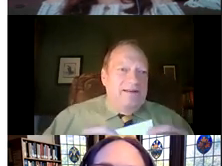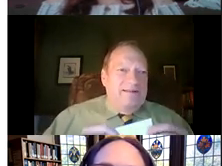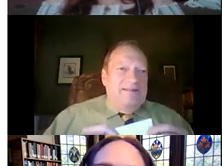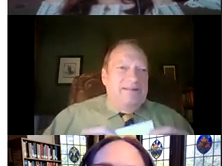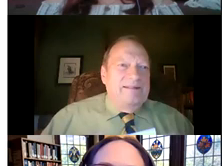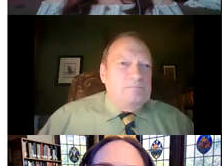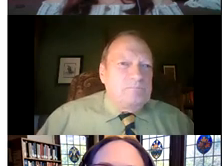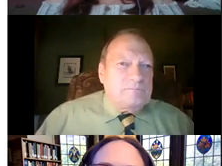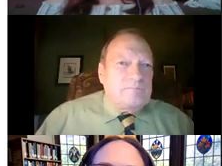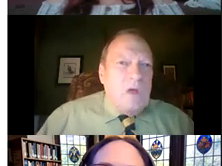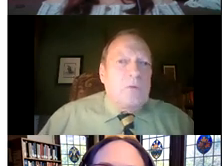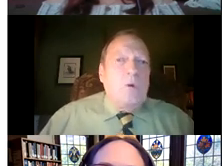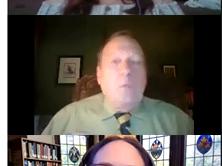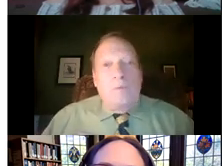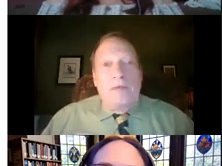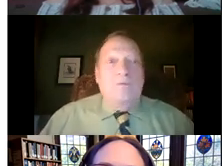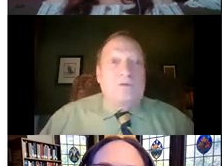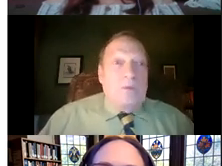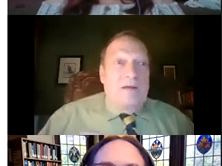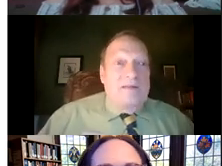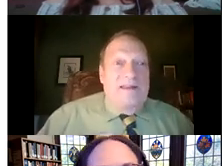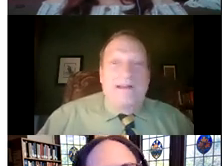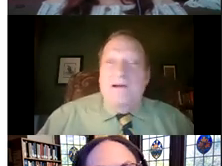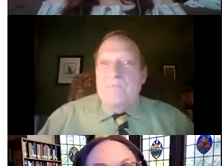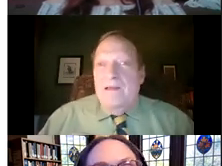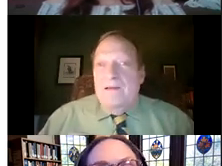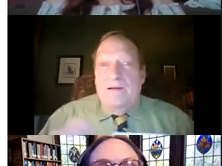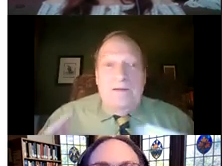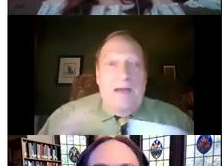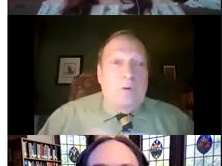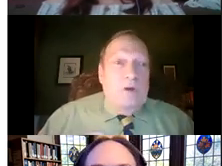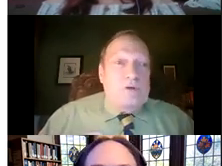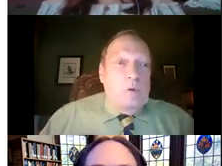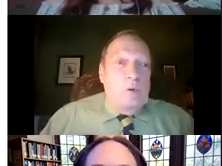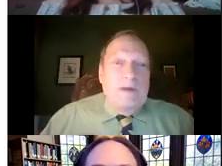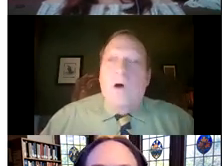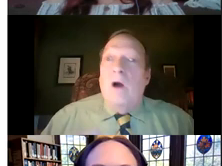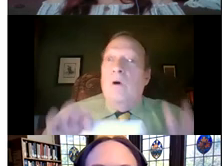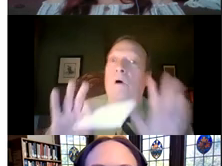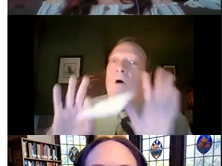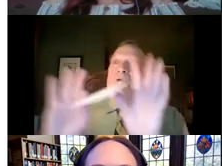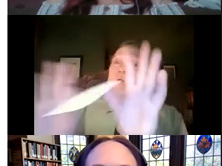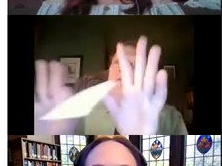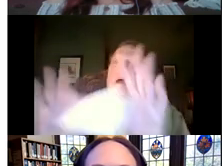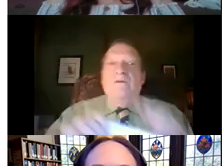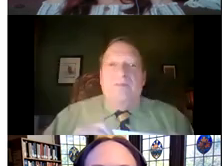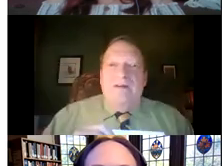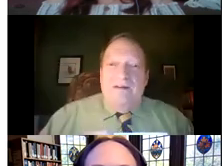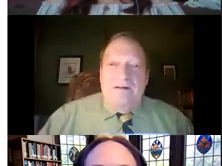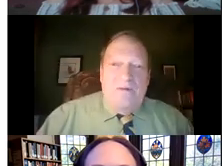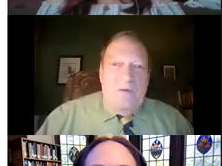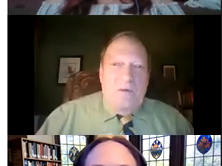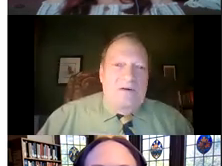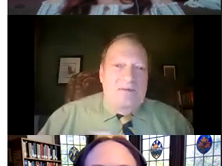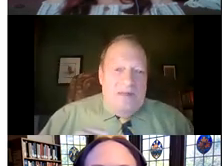parade through what then was the laboratory school in Hartwell Hall, the north end